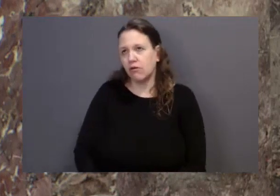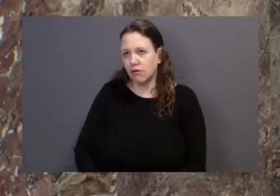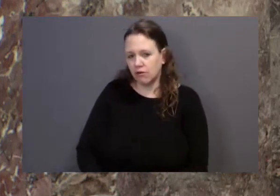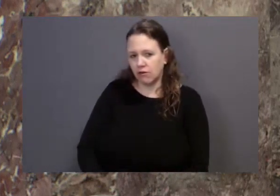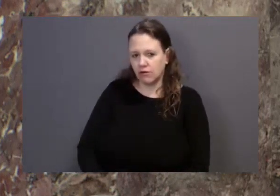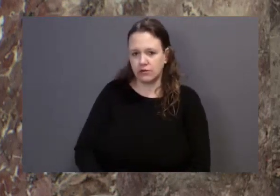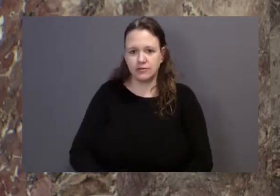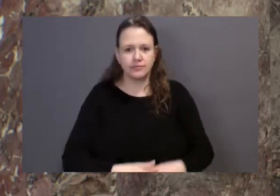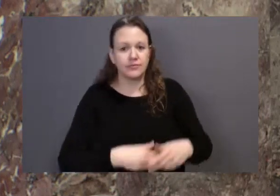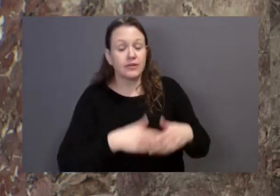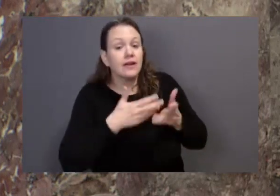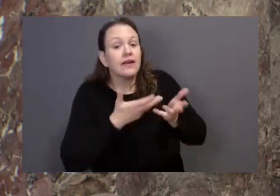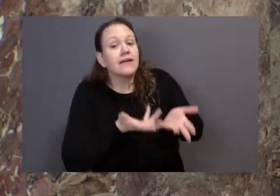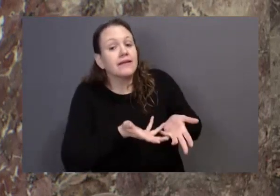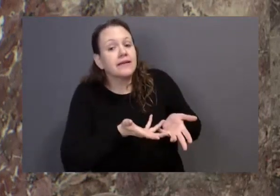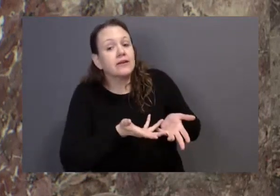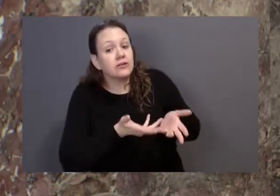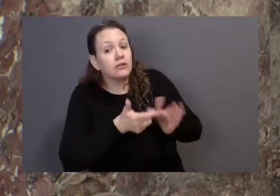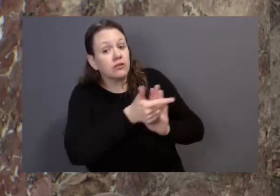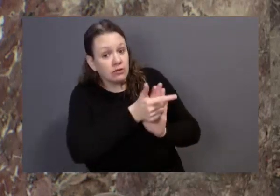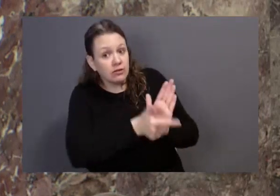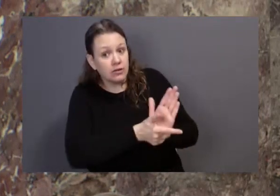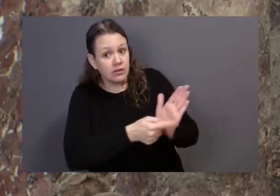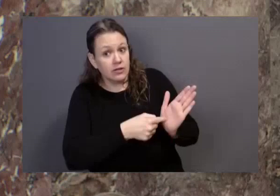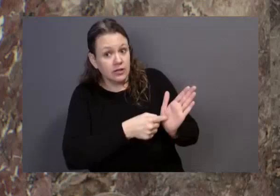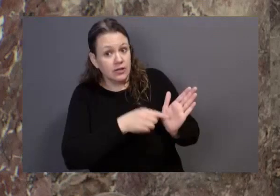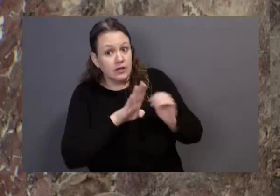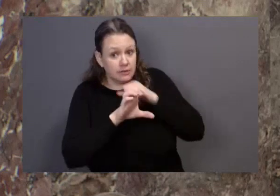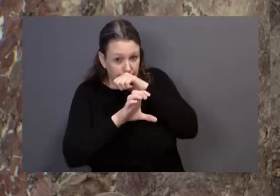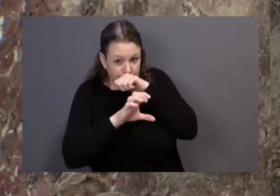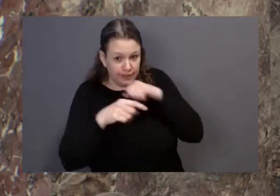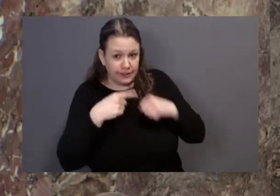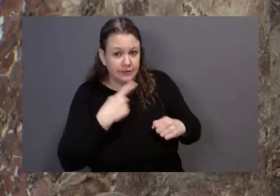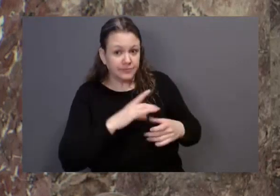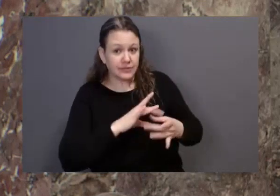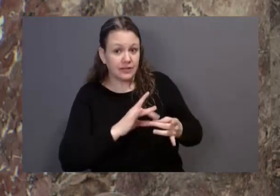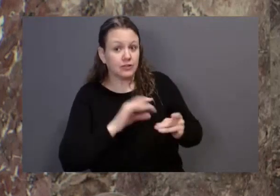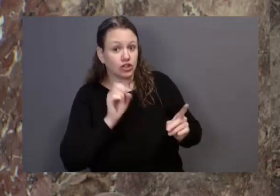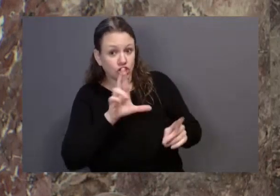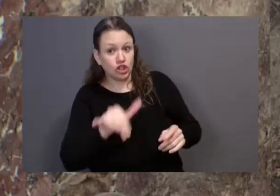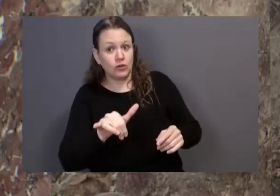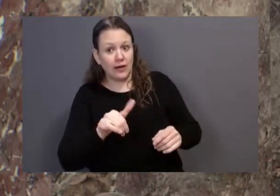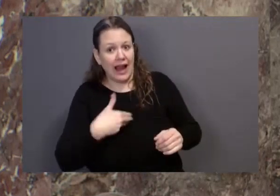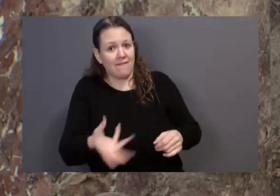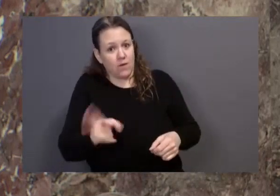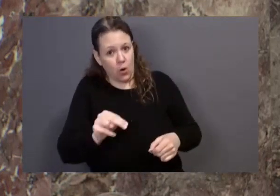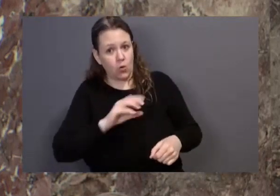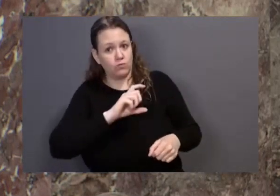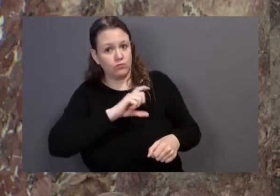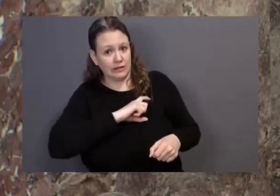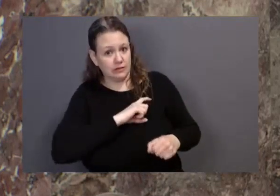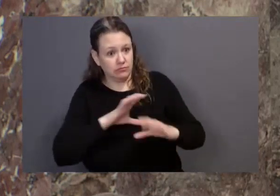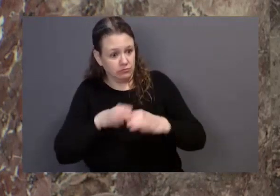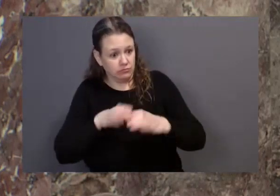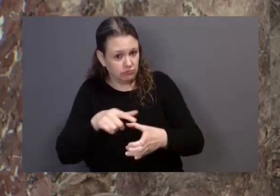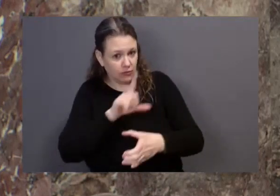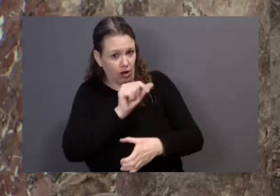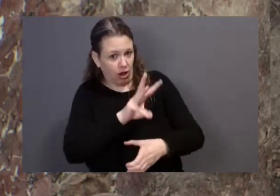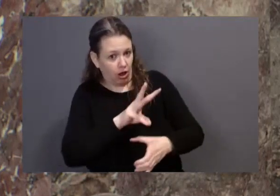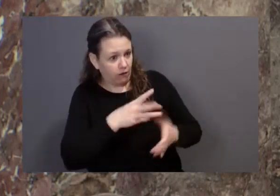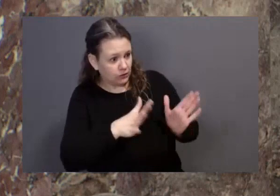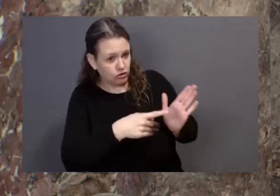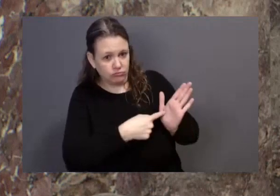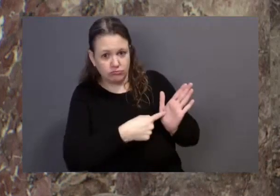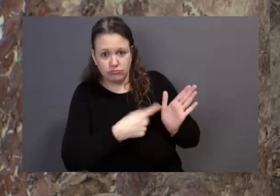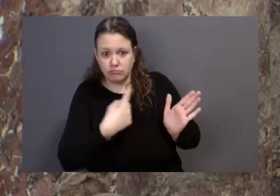is that Surrey will be policed by the Surrey Police Service. I didn't interrupt you, member. So please